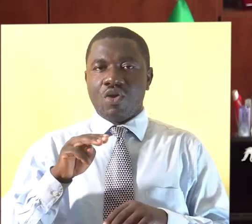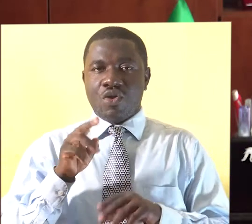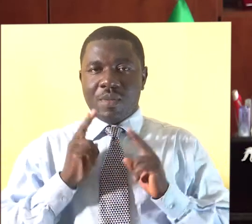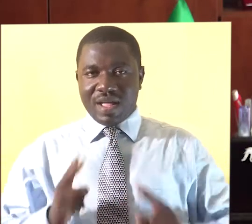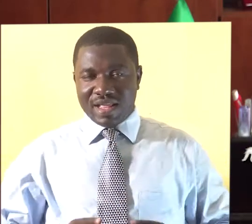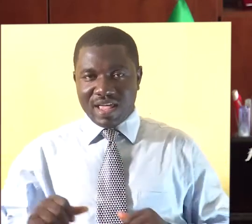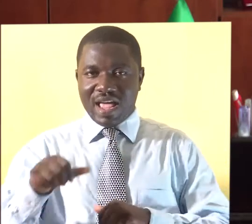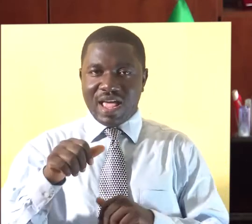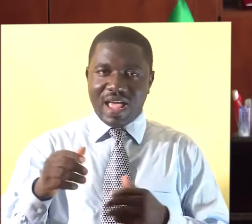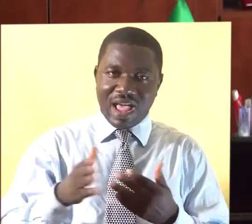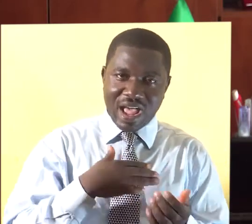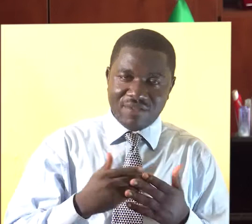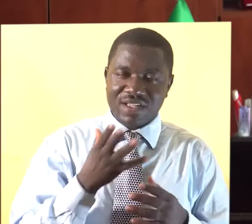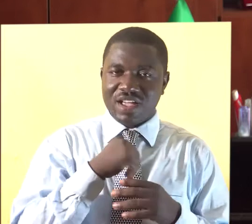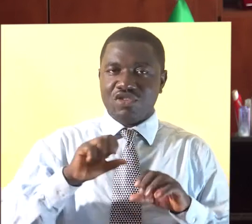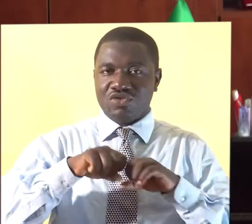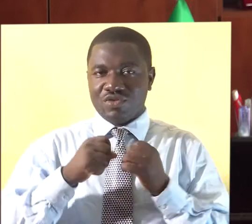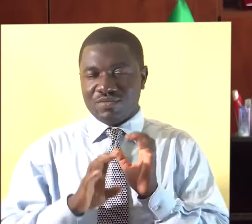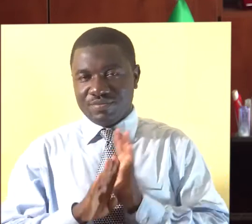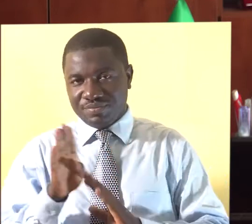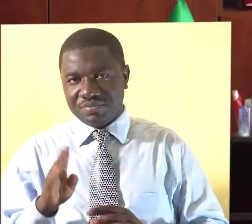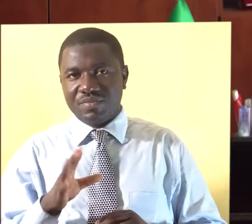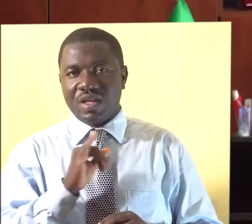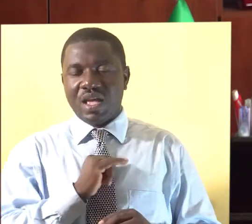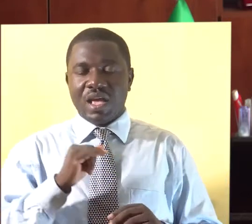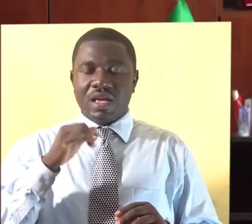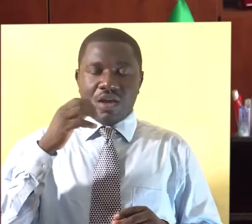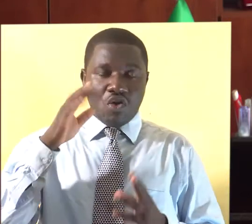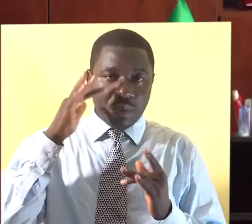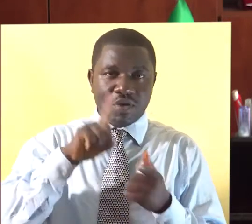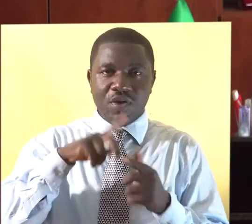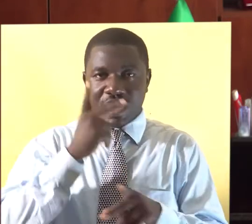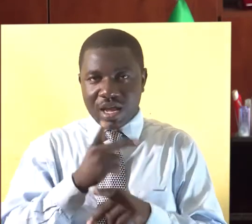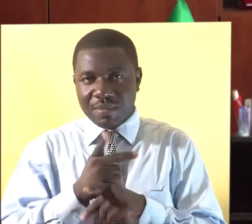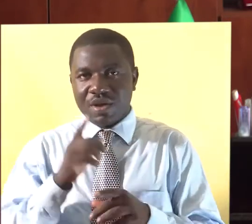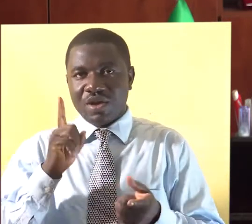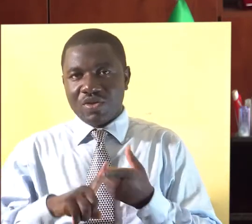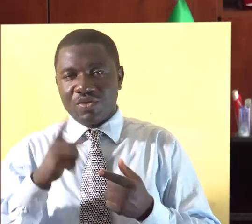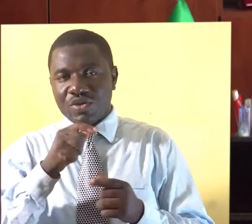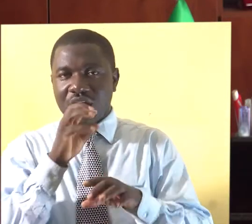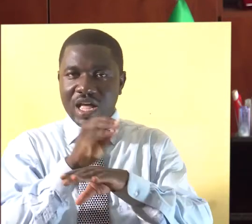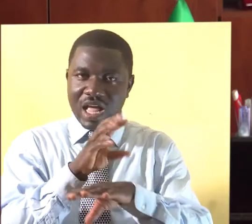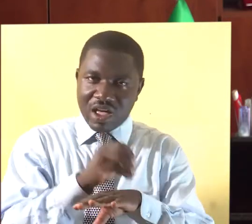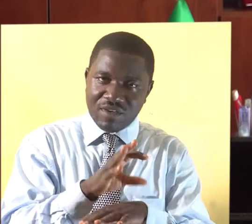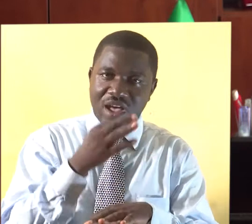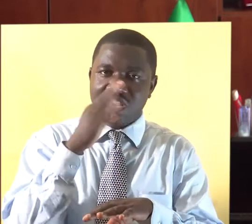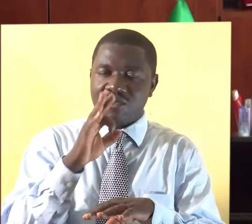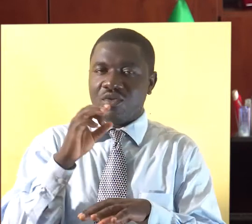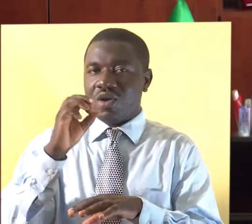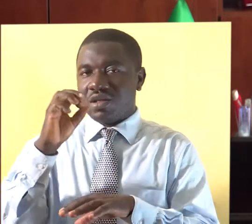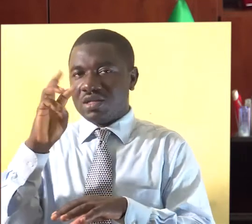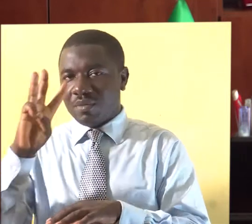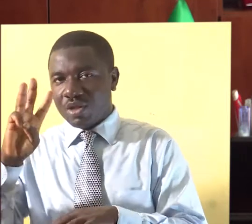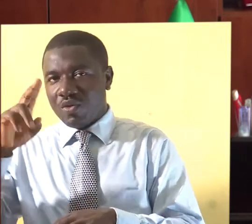I hope you are keeping safe in line with the advice of the World Health Organization, NCDC,